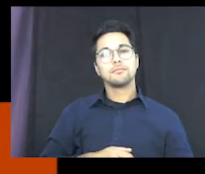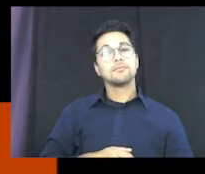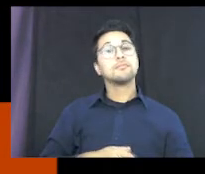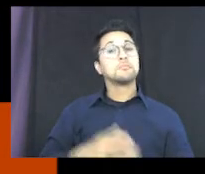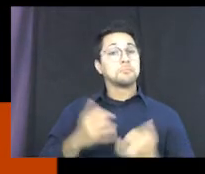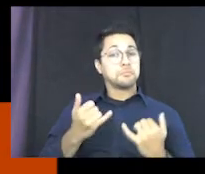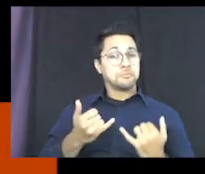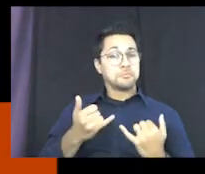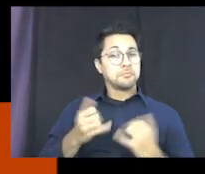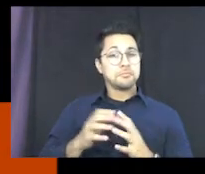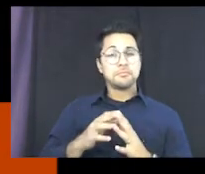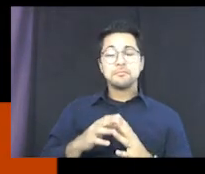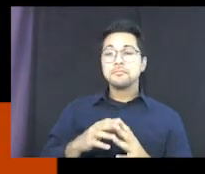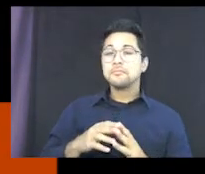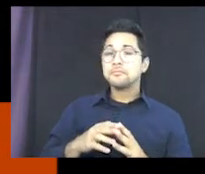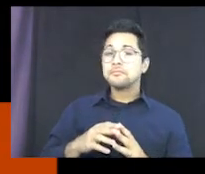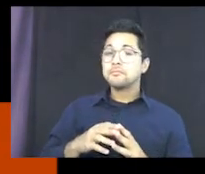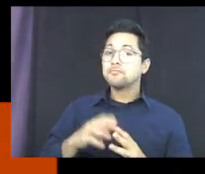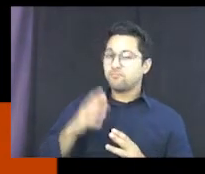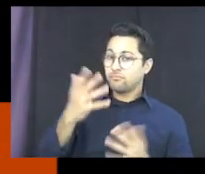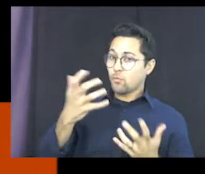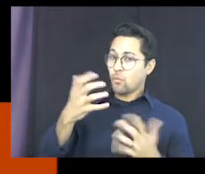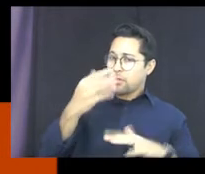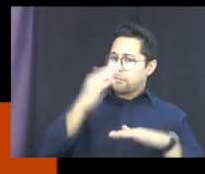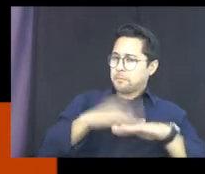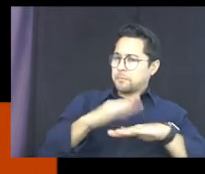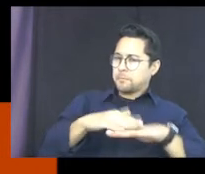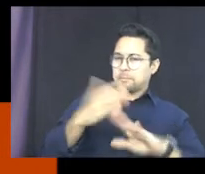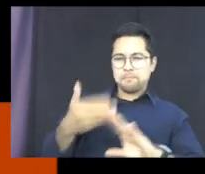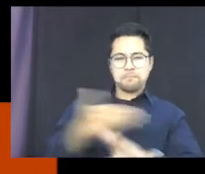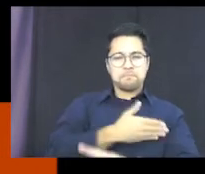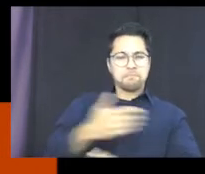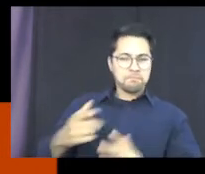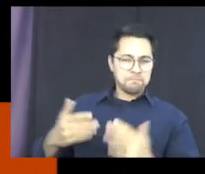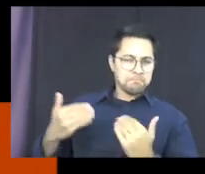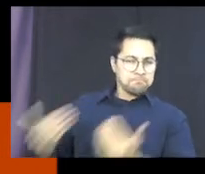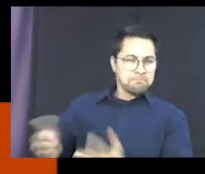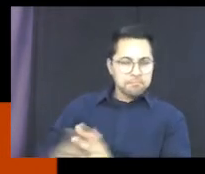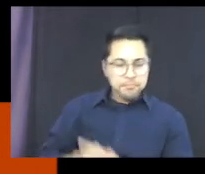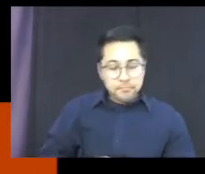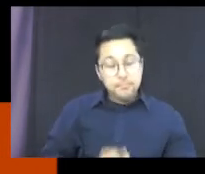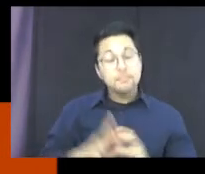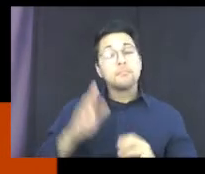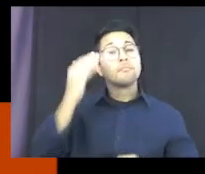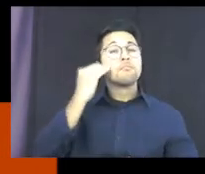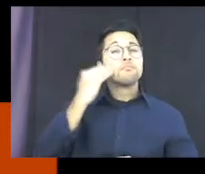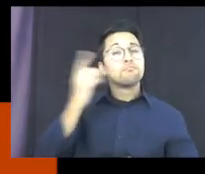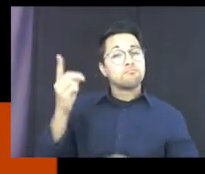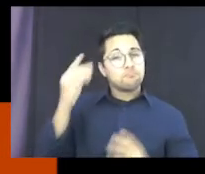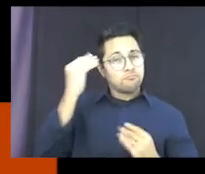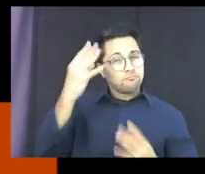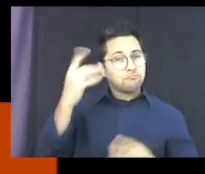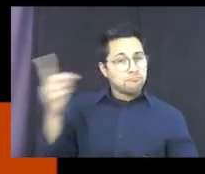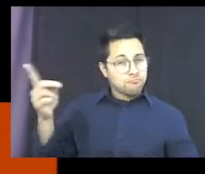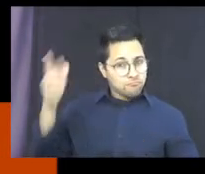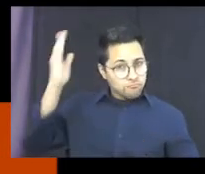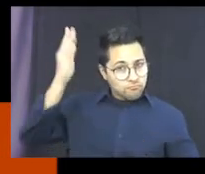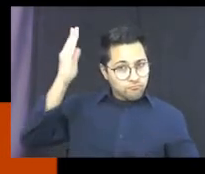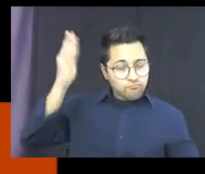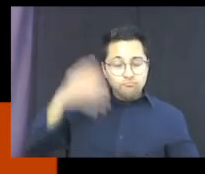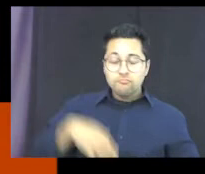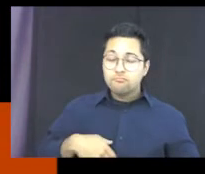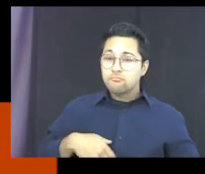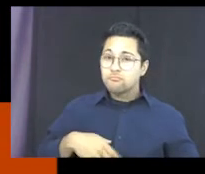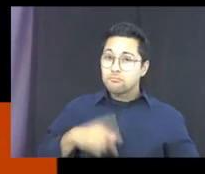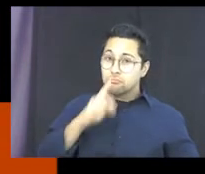And now, several disclaimers before I continue. Although the content of this presentation